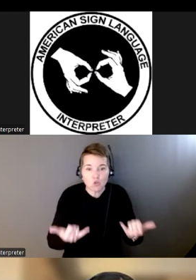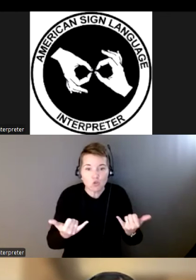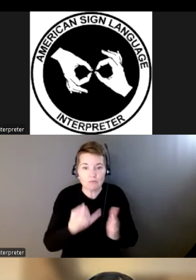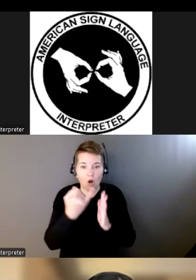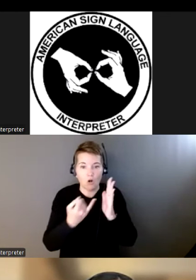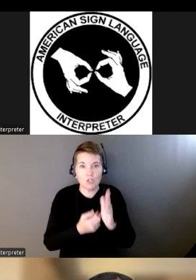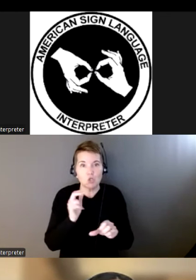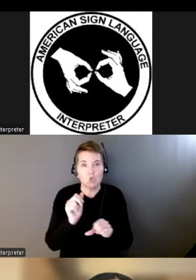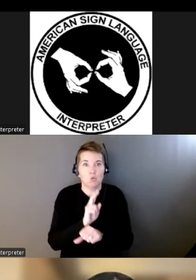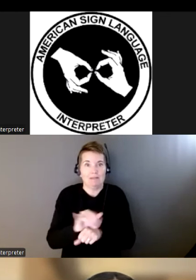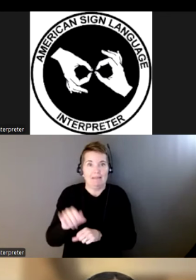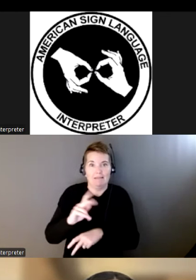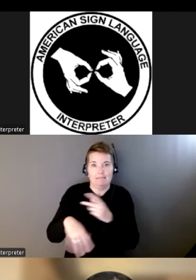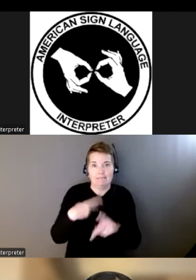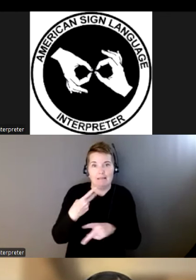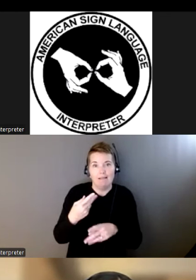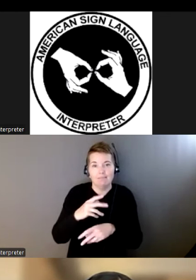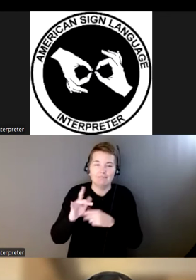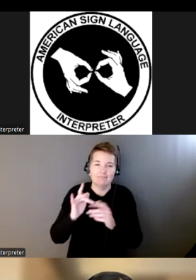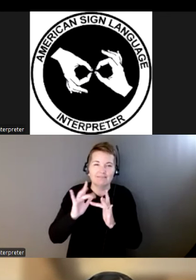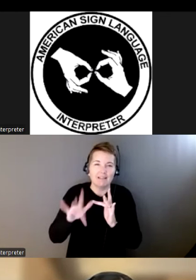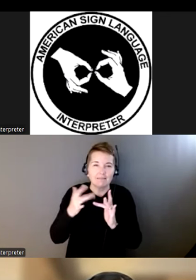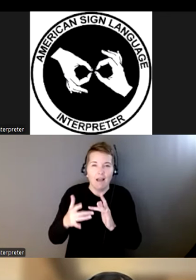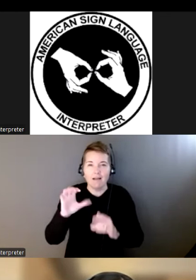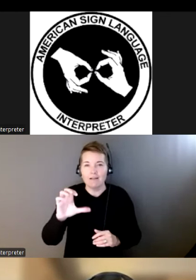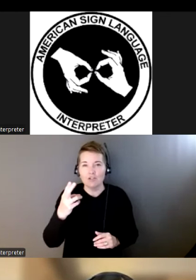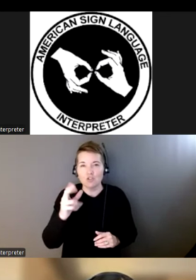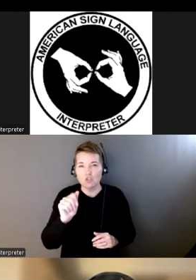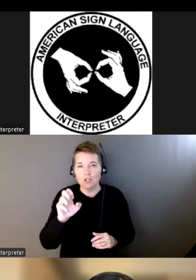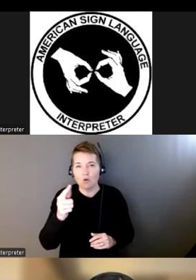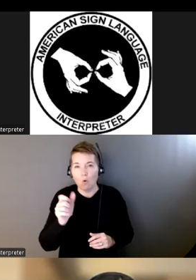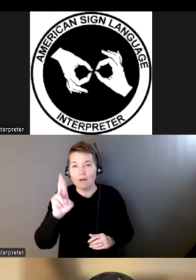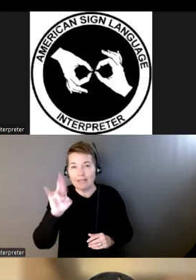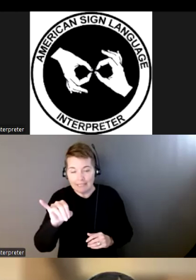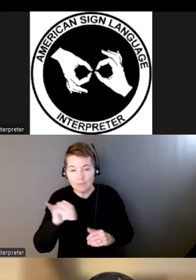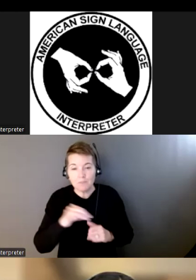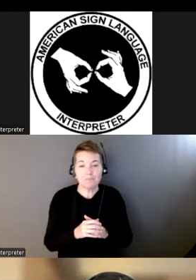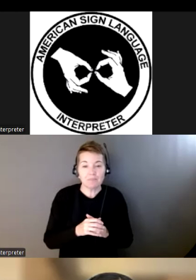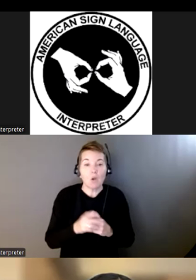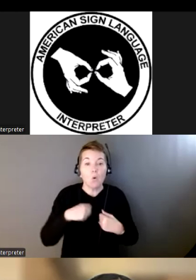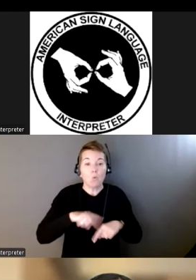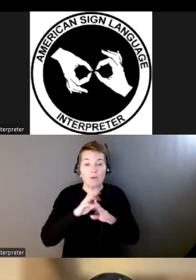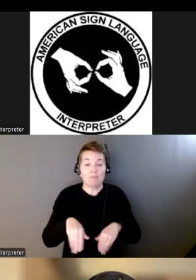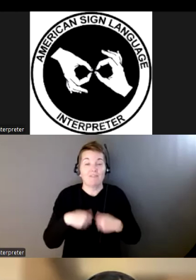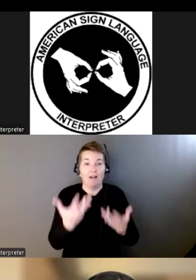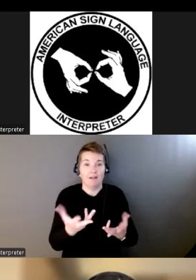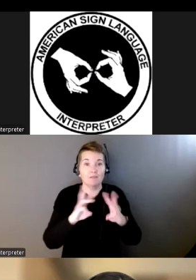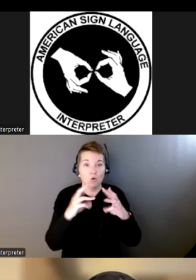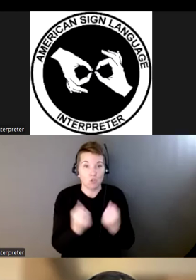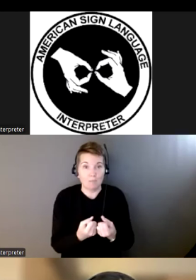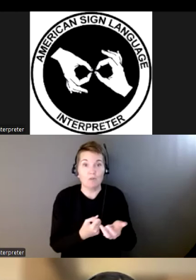create their own piece in 3 sessions. We designed 3 offerings, so one each for